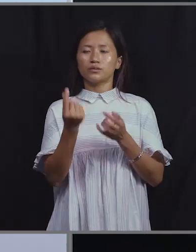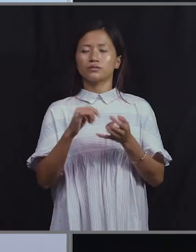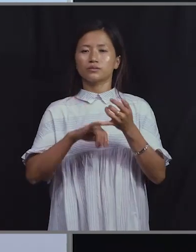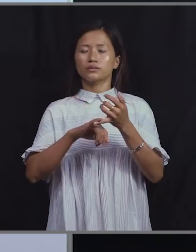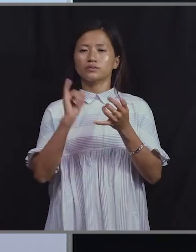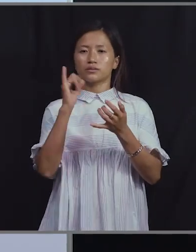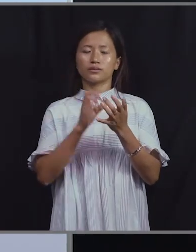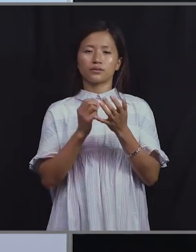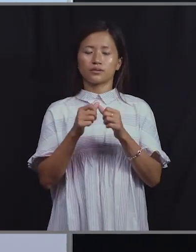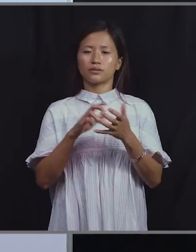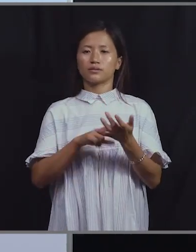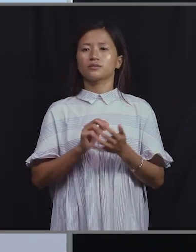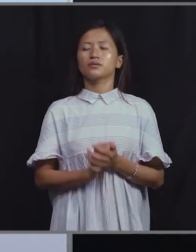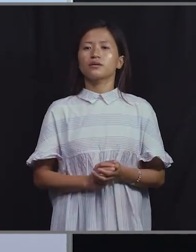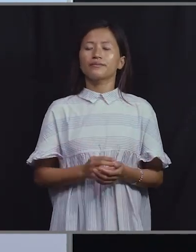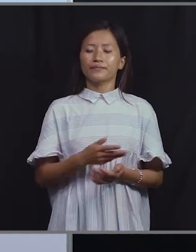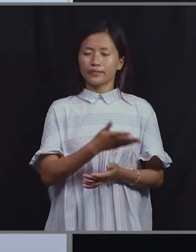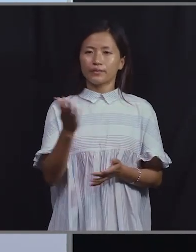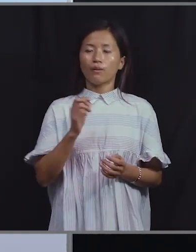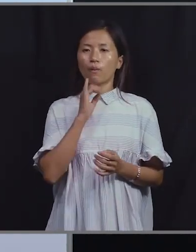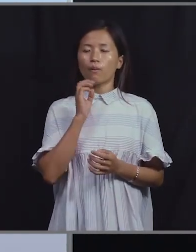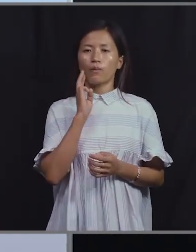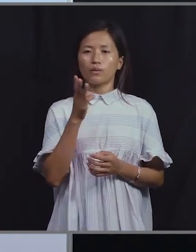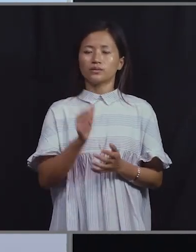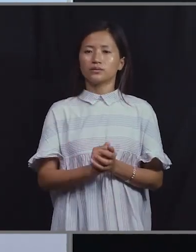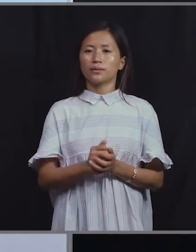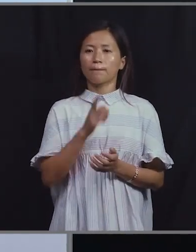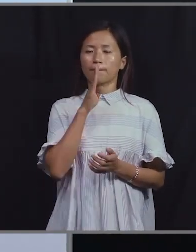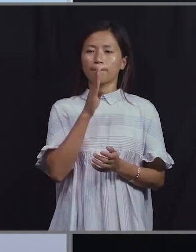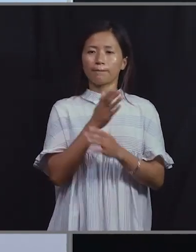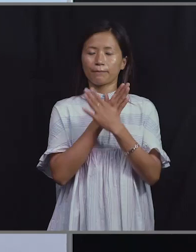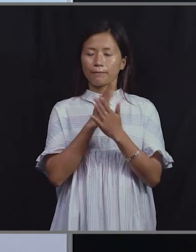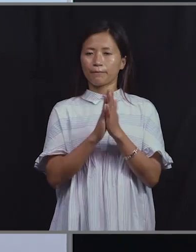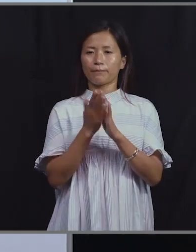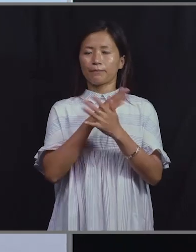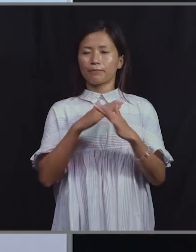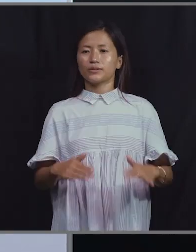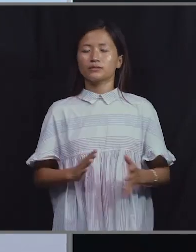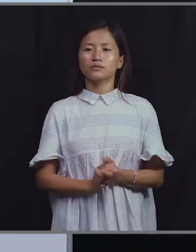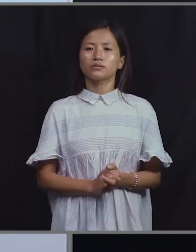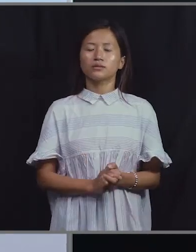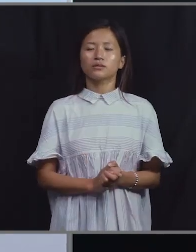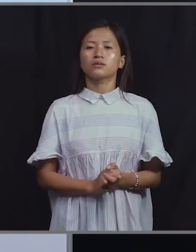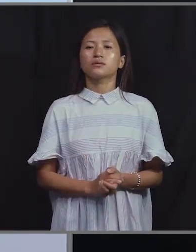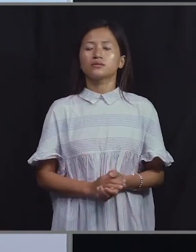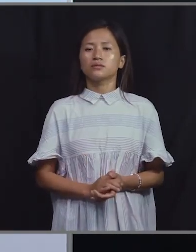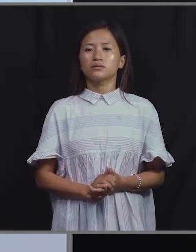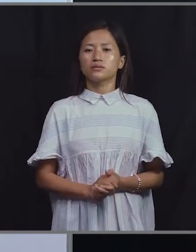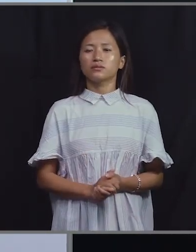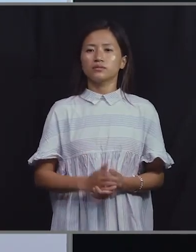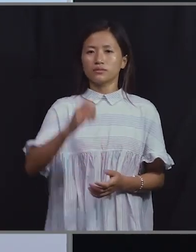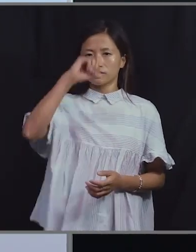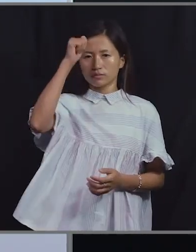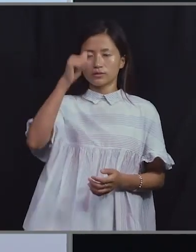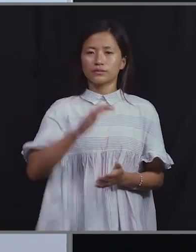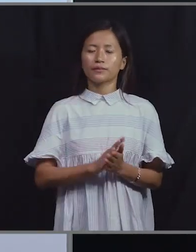a peace. Okay. Special name to be mentioned in this conflict is the Indian